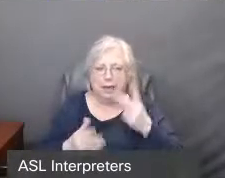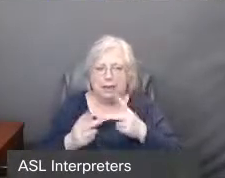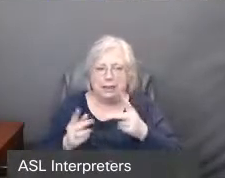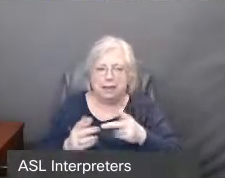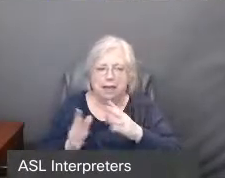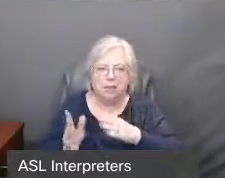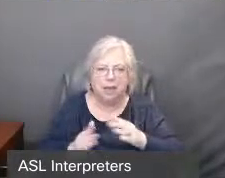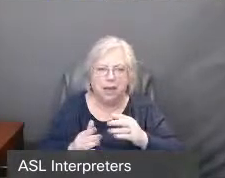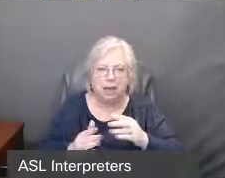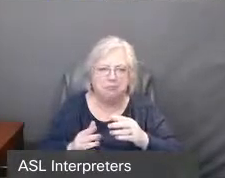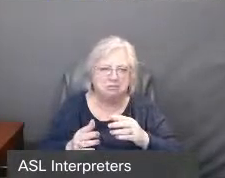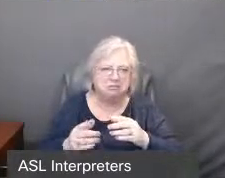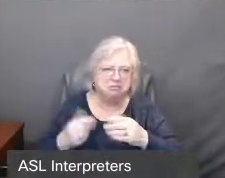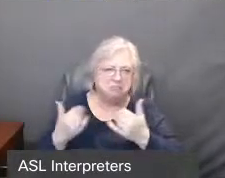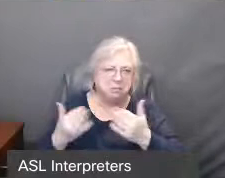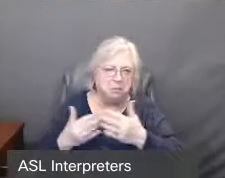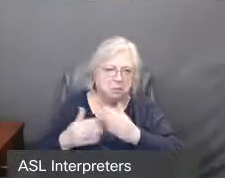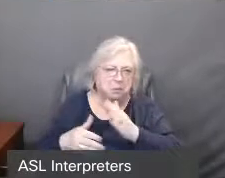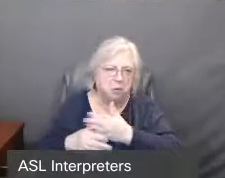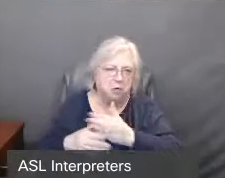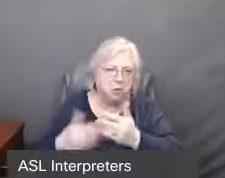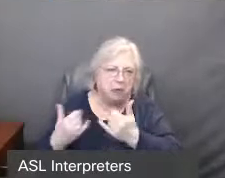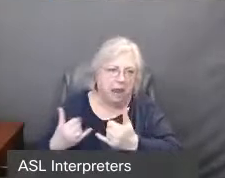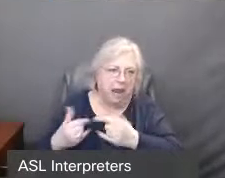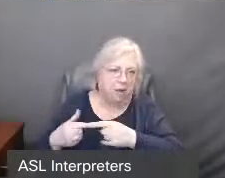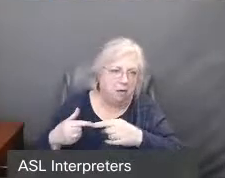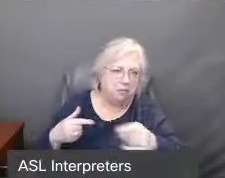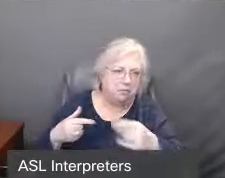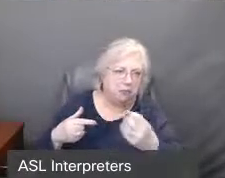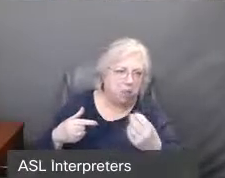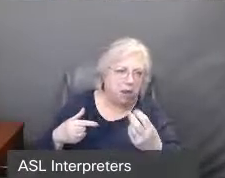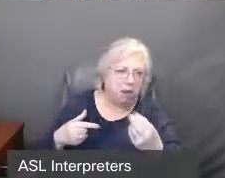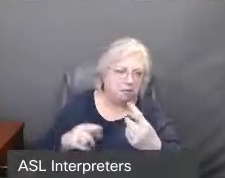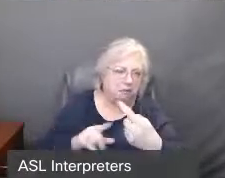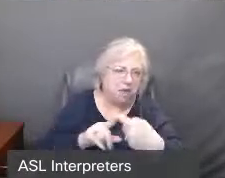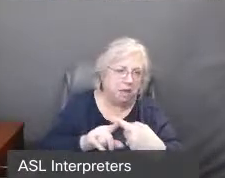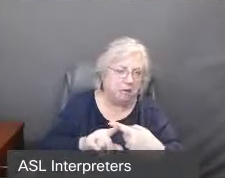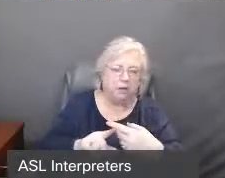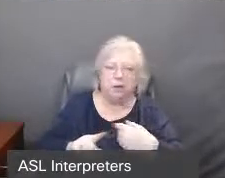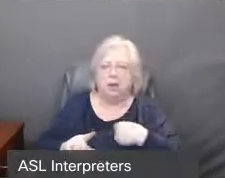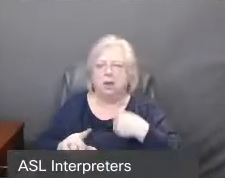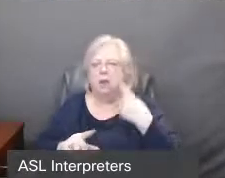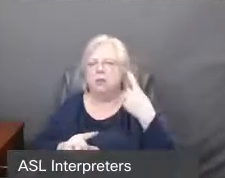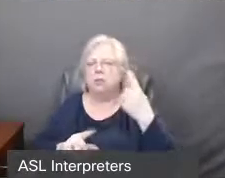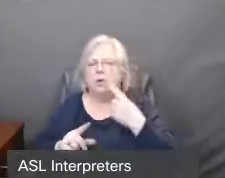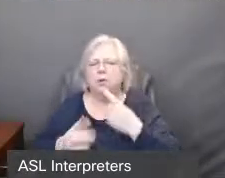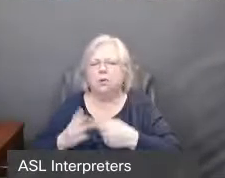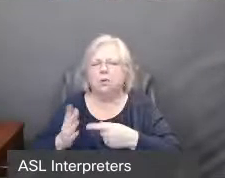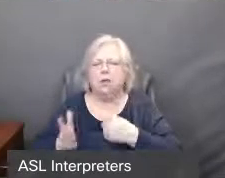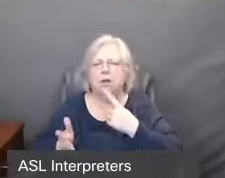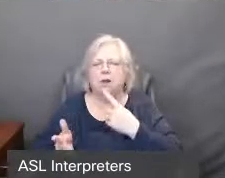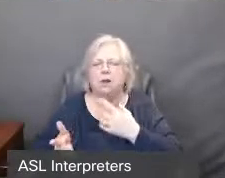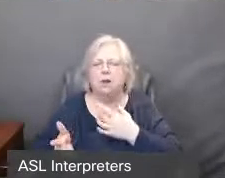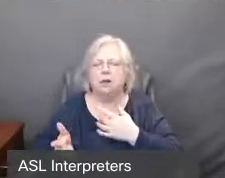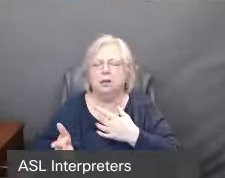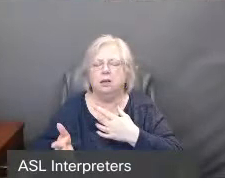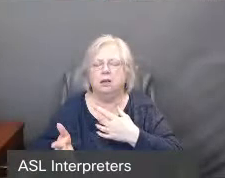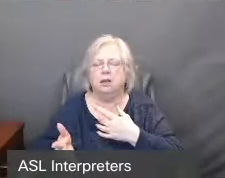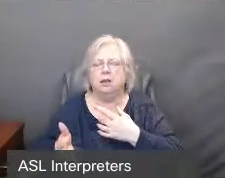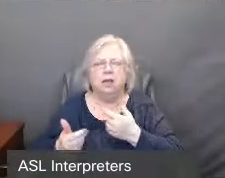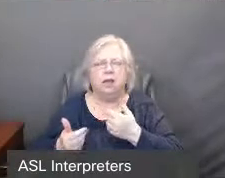next 12 months. But what I wonder what the impression, what would